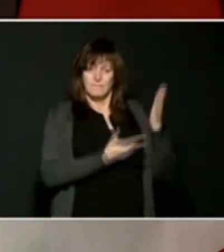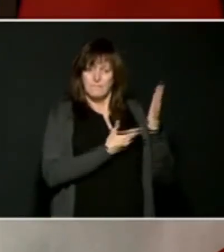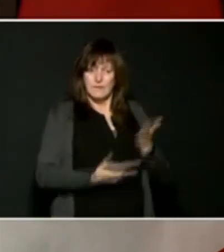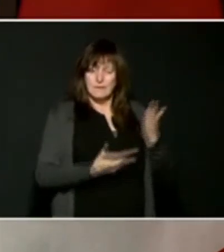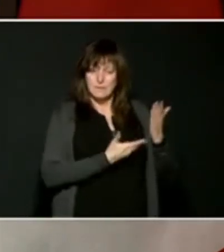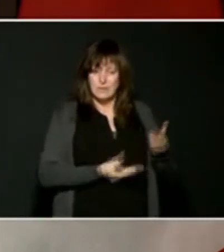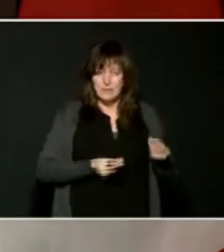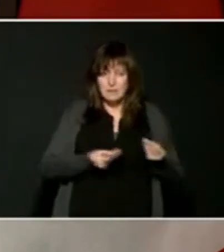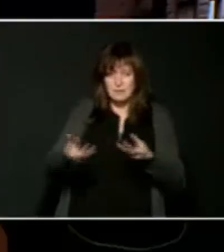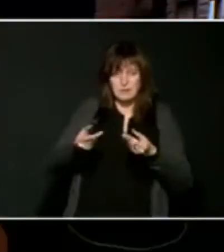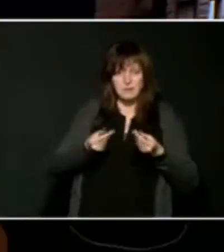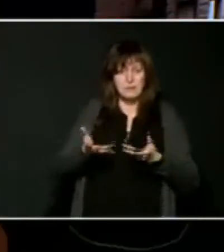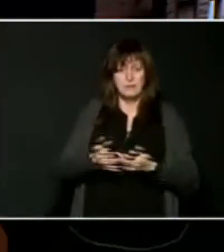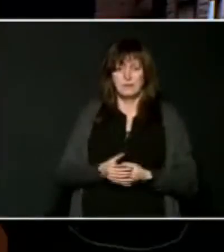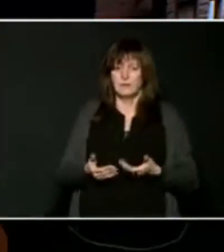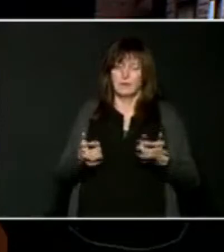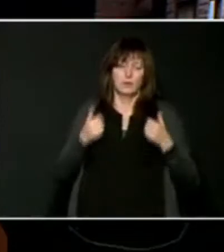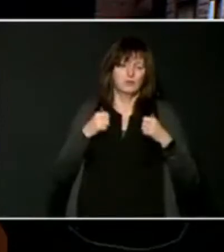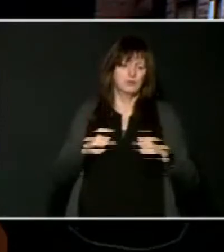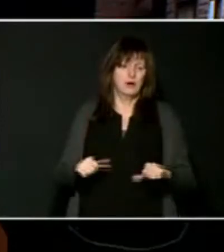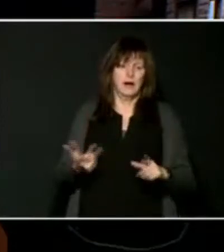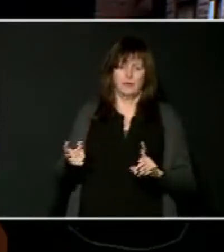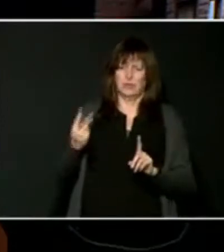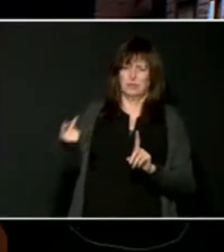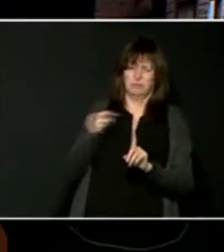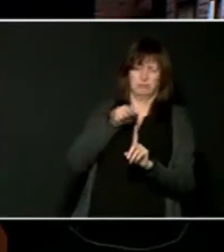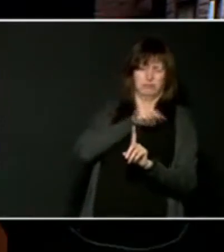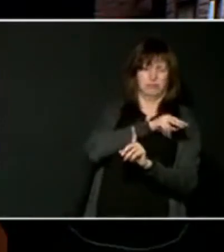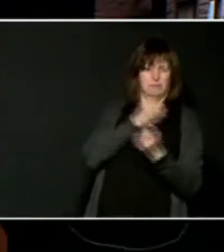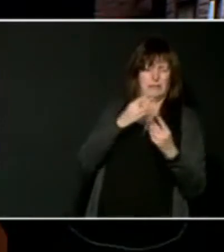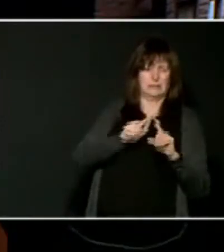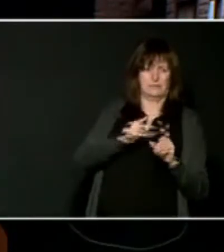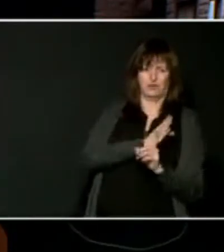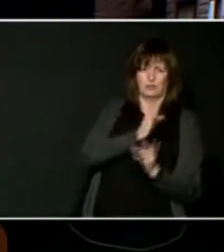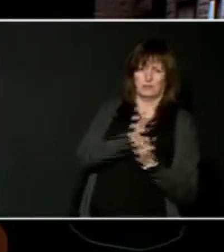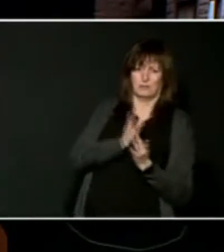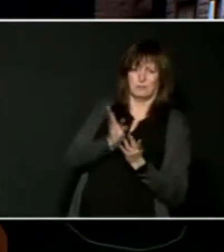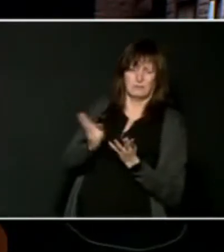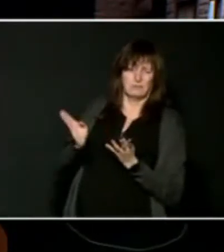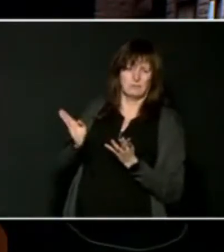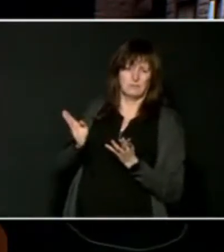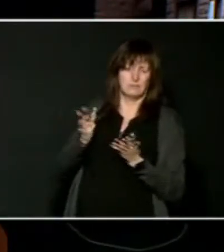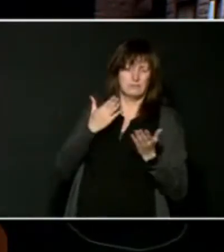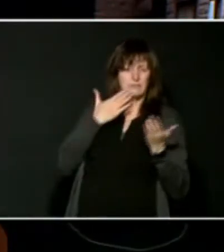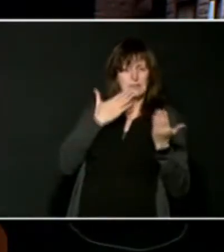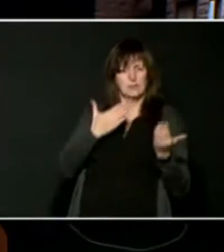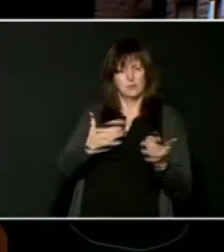Thanks, everyone. Thank you.